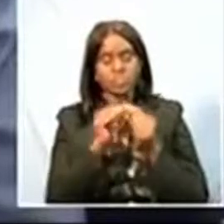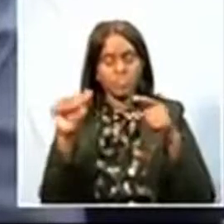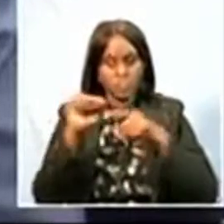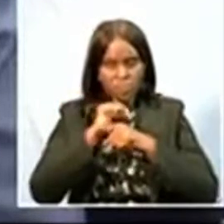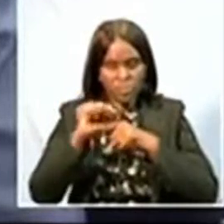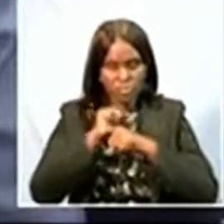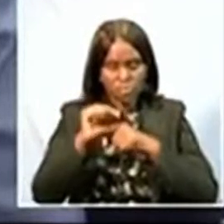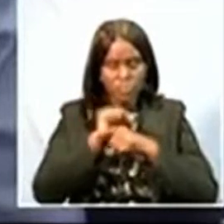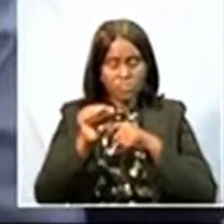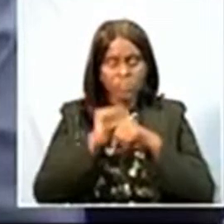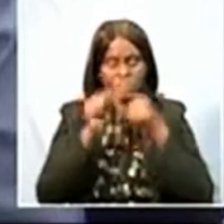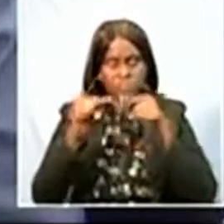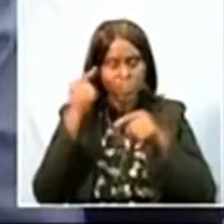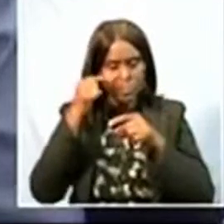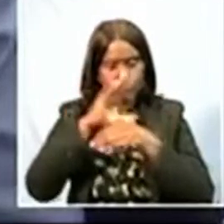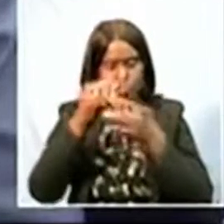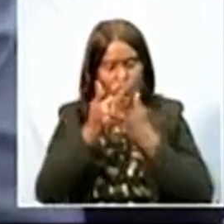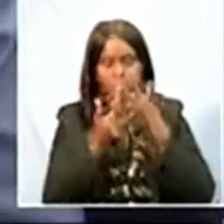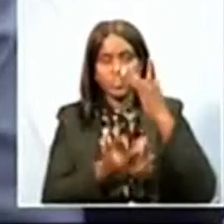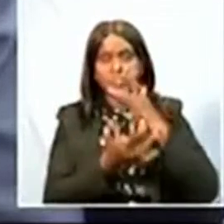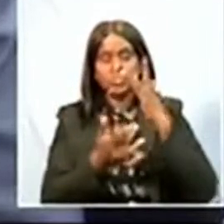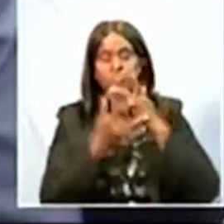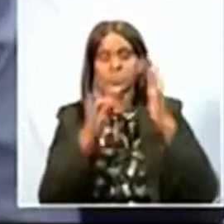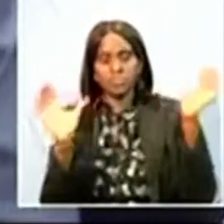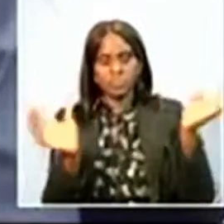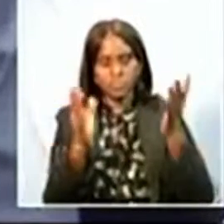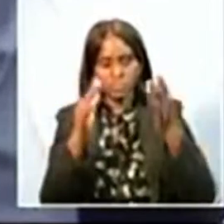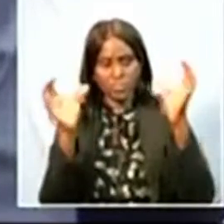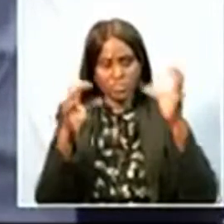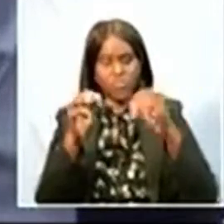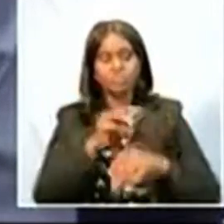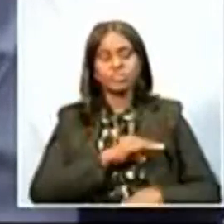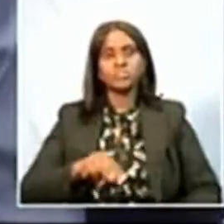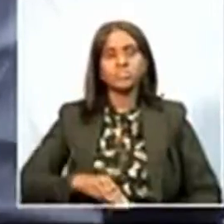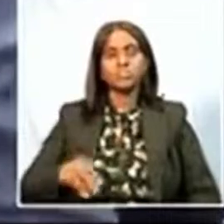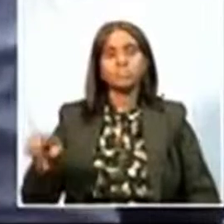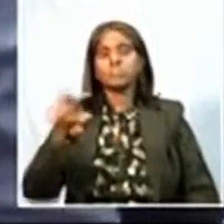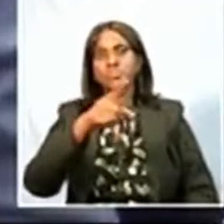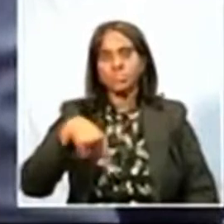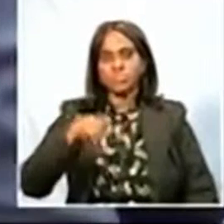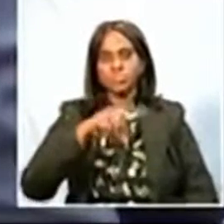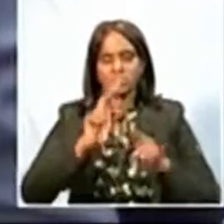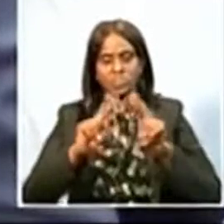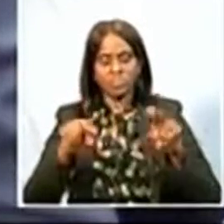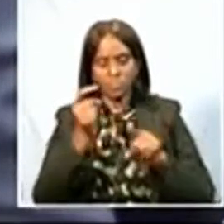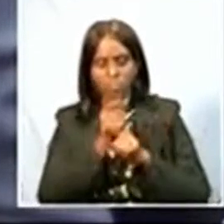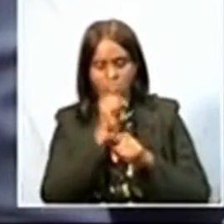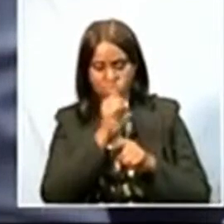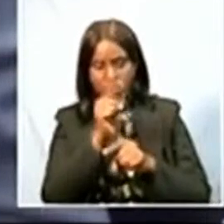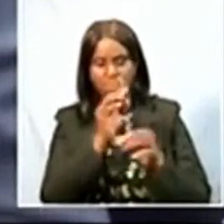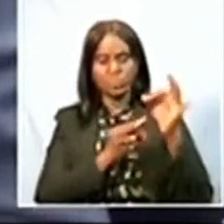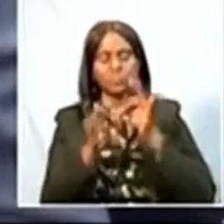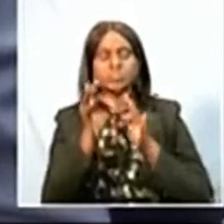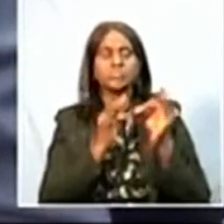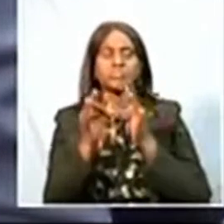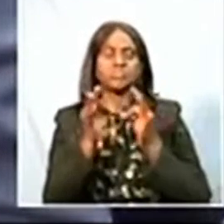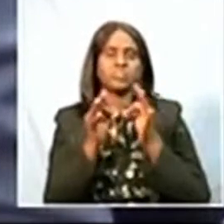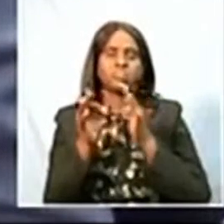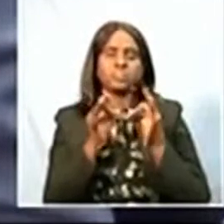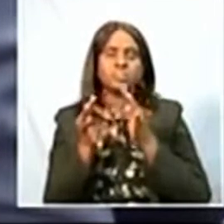orientation was conducted for all technical appraisal committee members. Chair, from this statement,